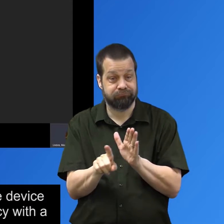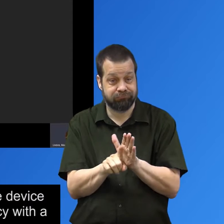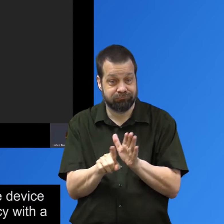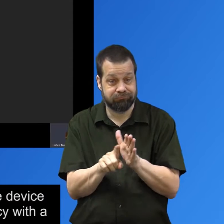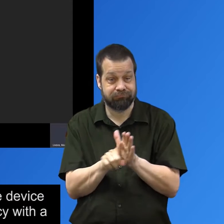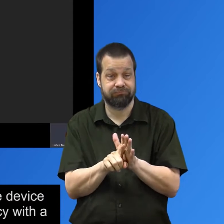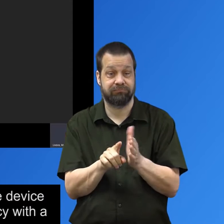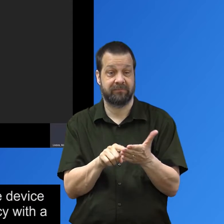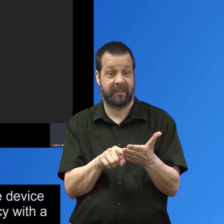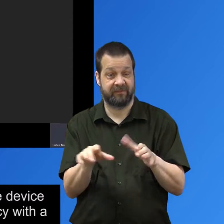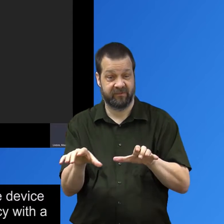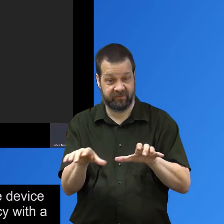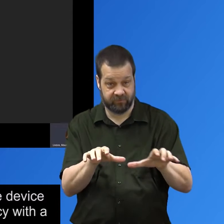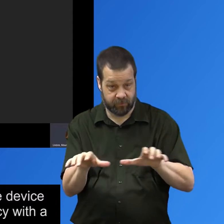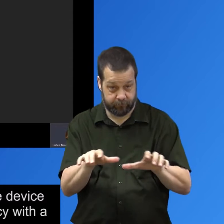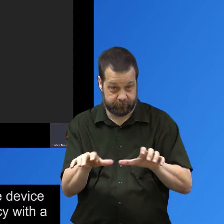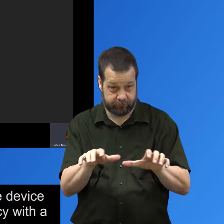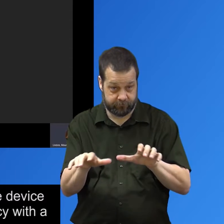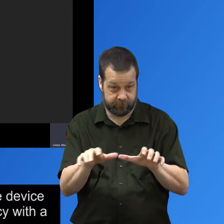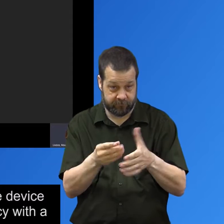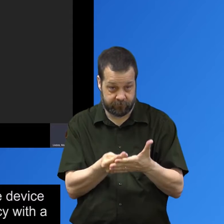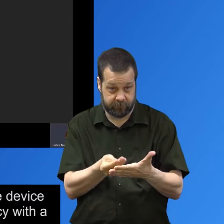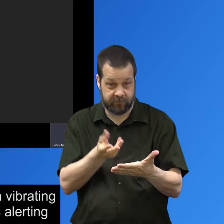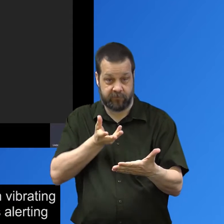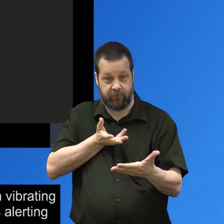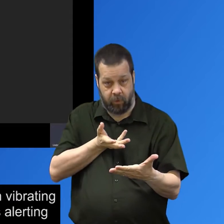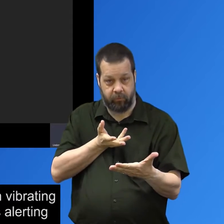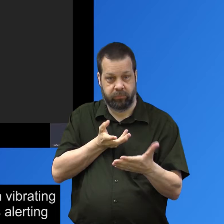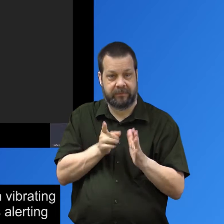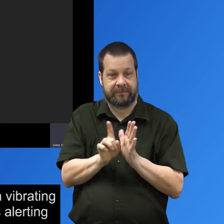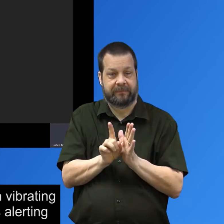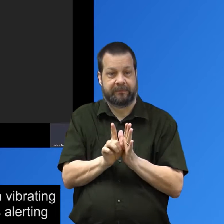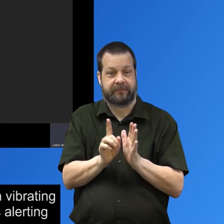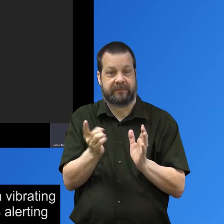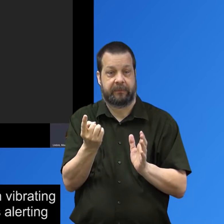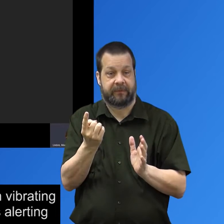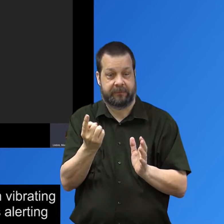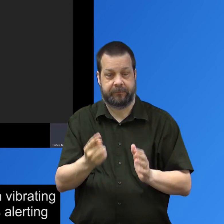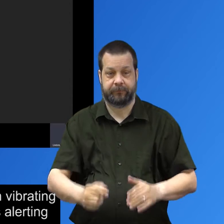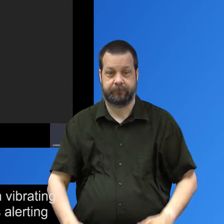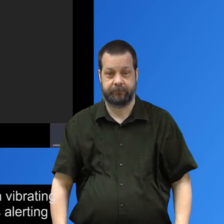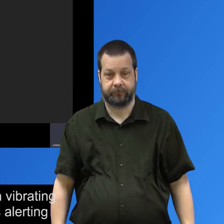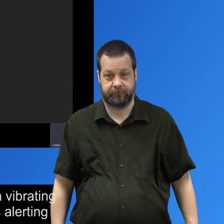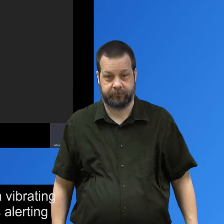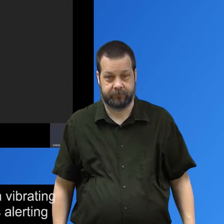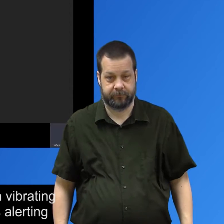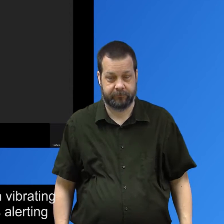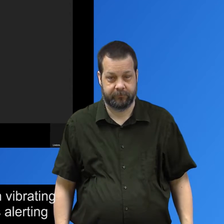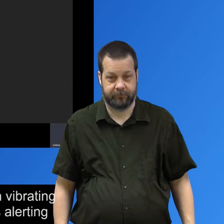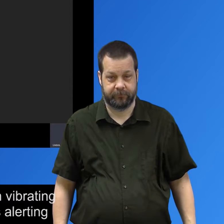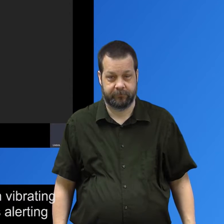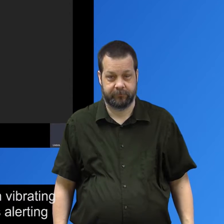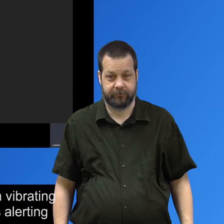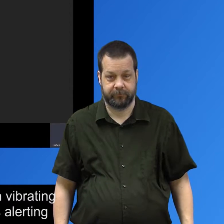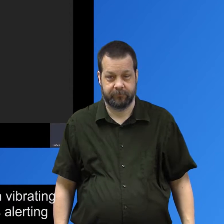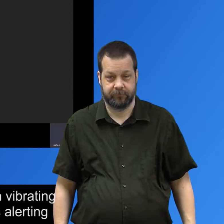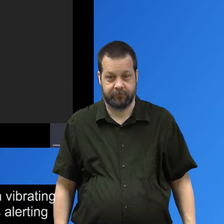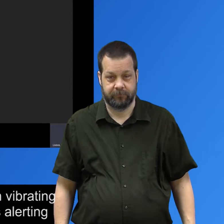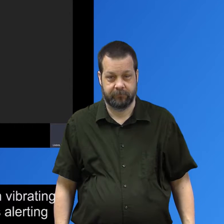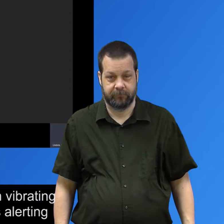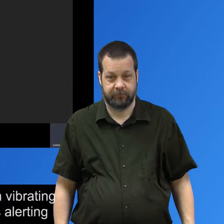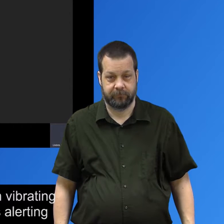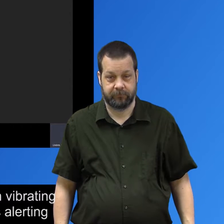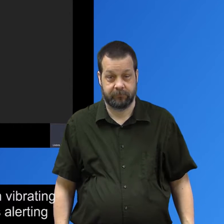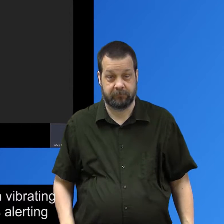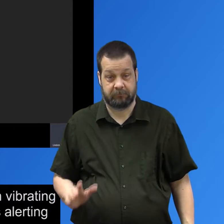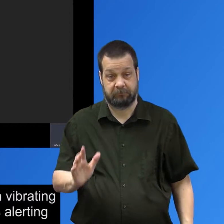phone alerts the user to the incoming emergency with a WIA cadence audible dual tone repeating signal with